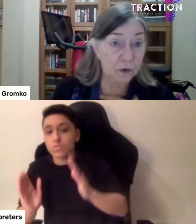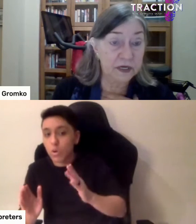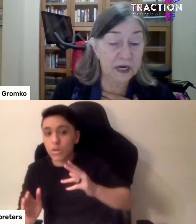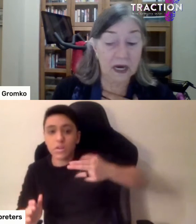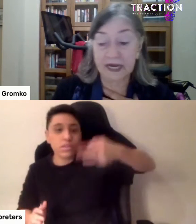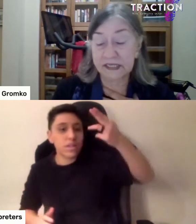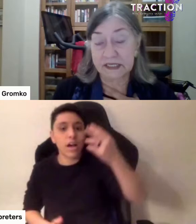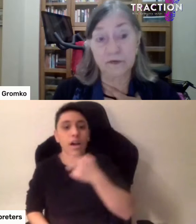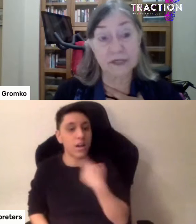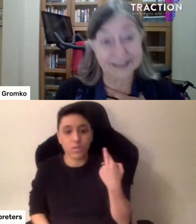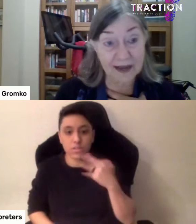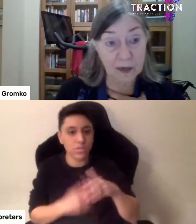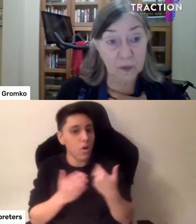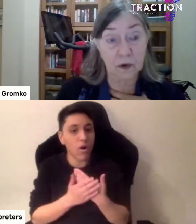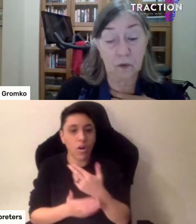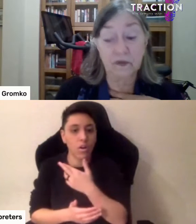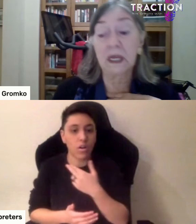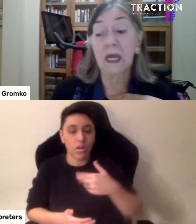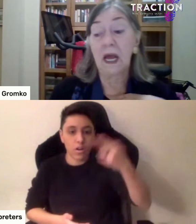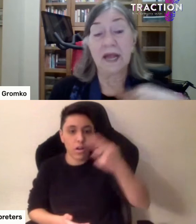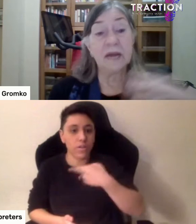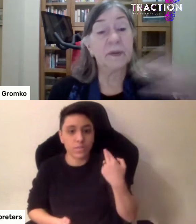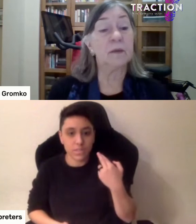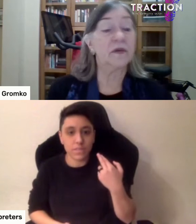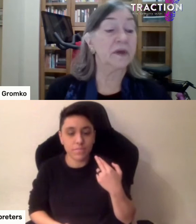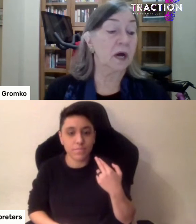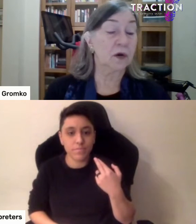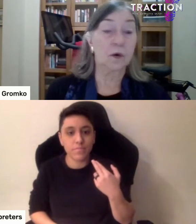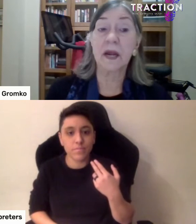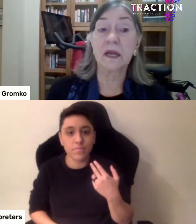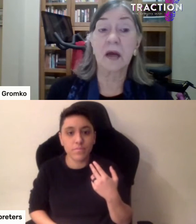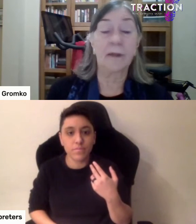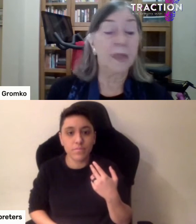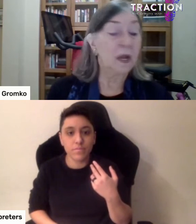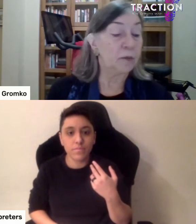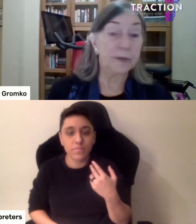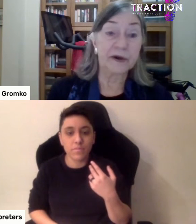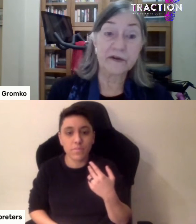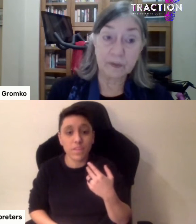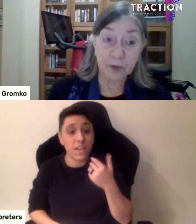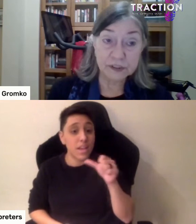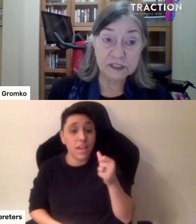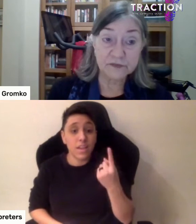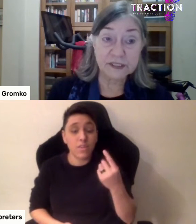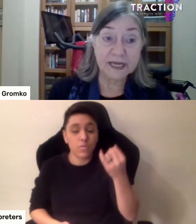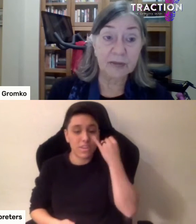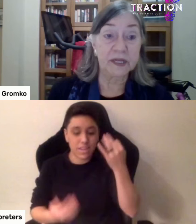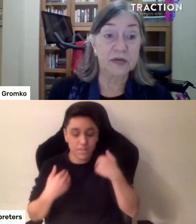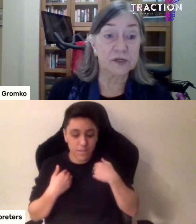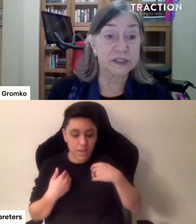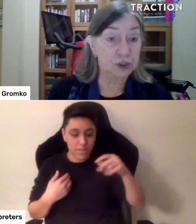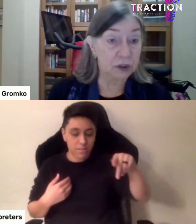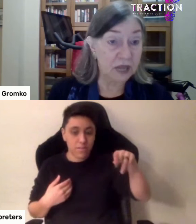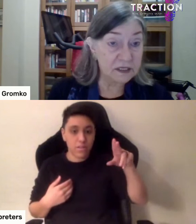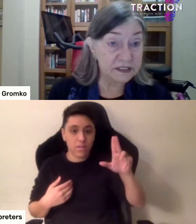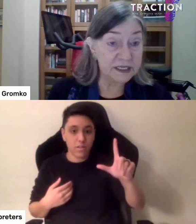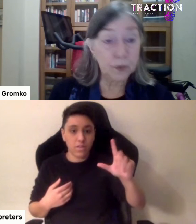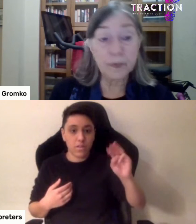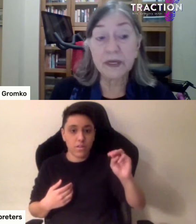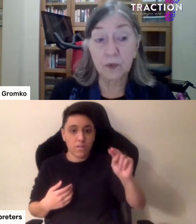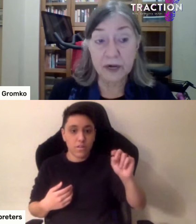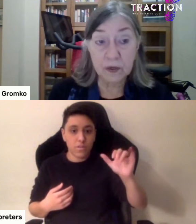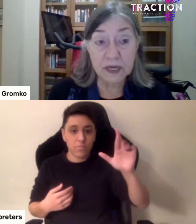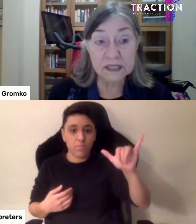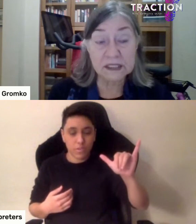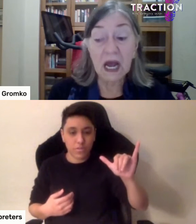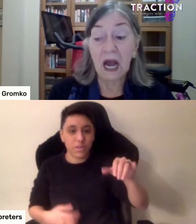risk with COVID-19 for dying with COVID. Anybody with a chronic pulmonary fibrosis, for example, interstitial lung disease